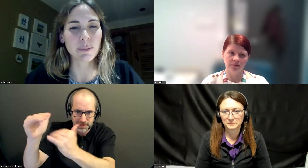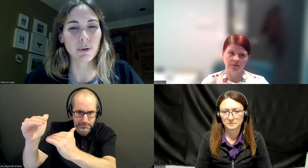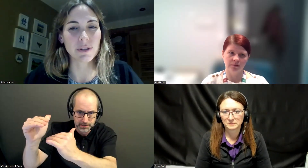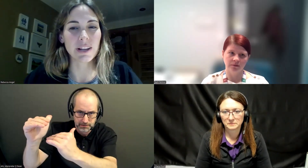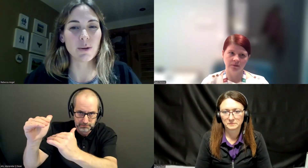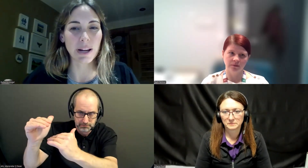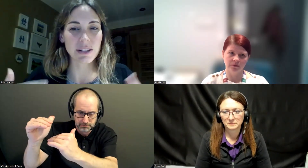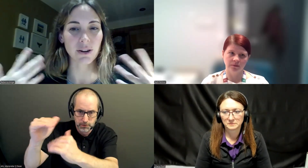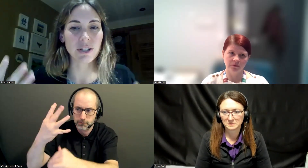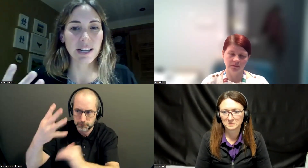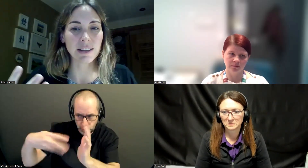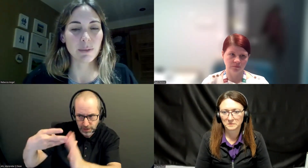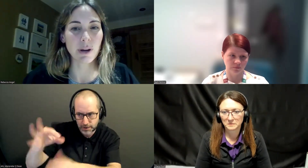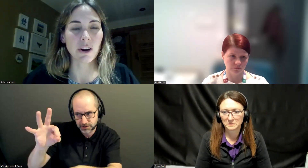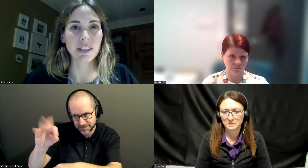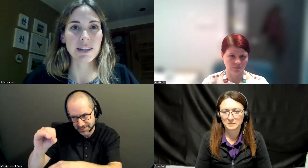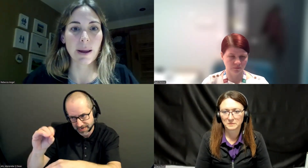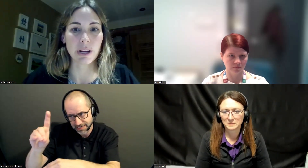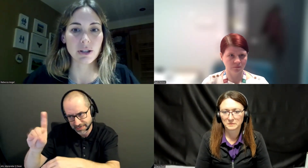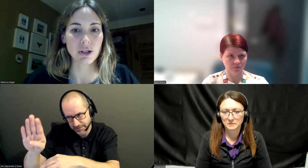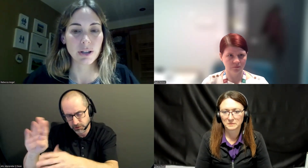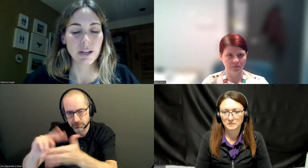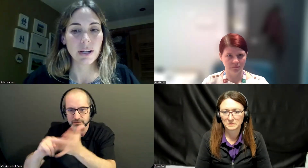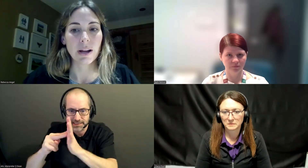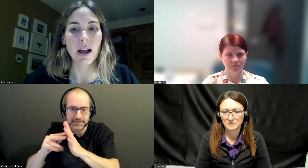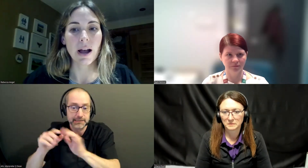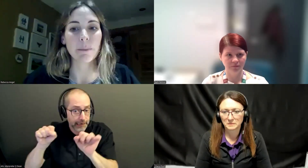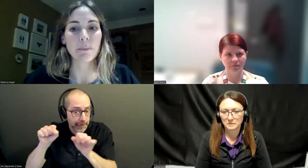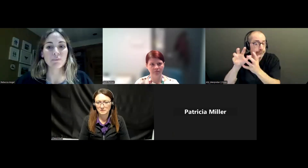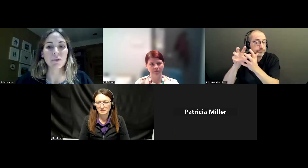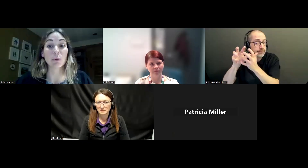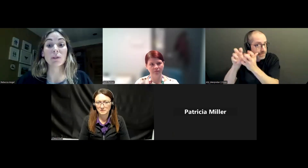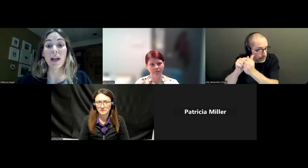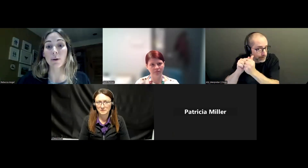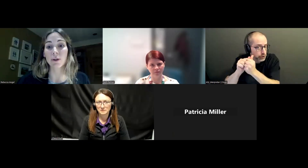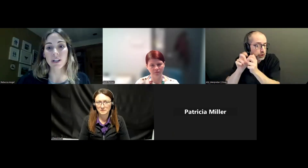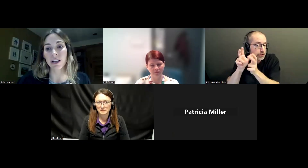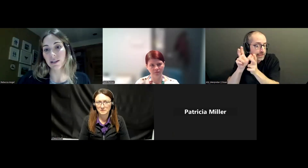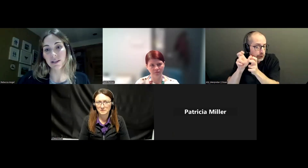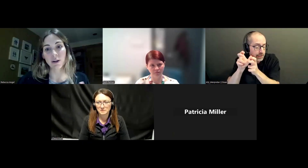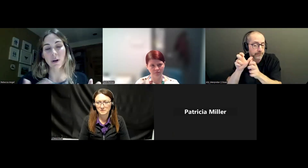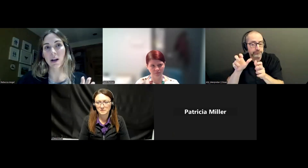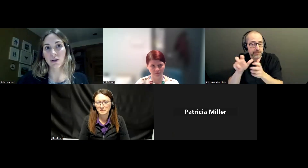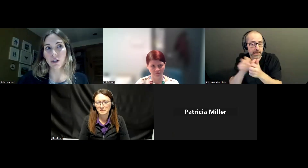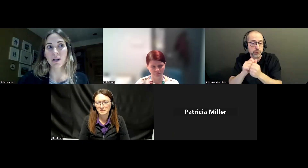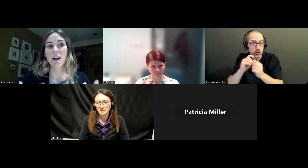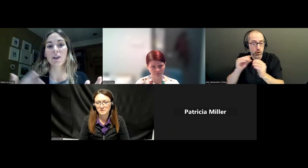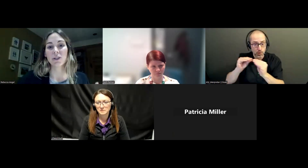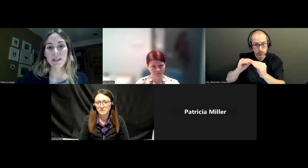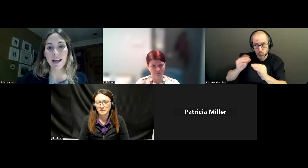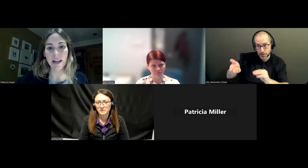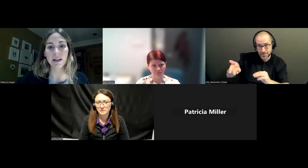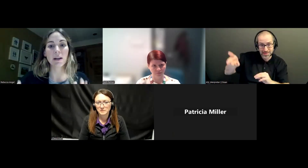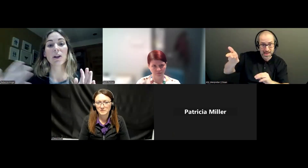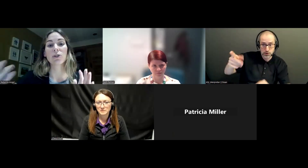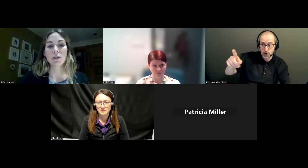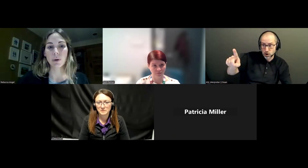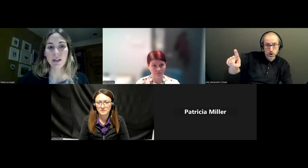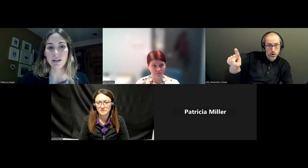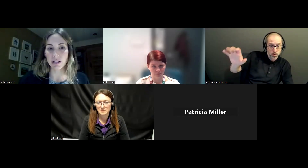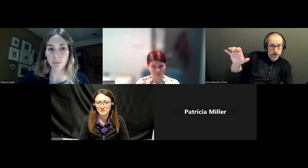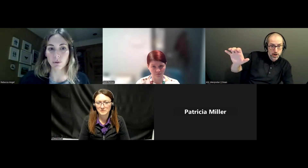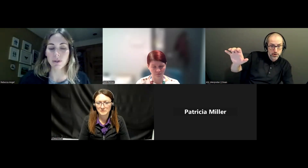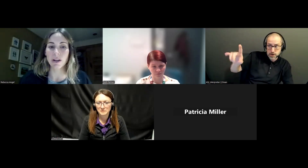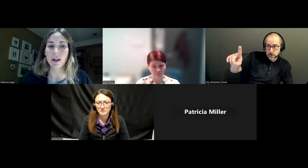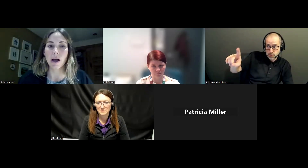90 decibels, and you might start to get some hearing damage. So the louder it is, 100, 110,